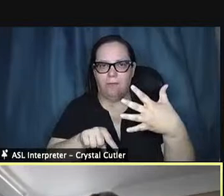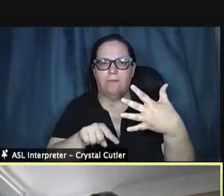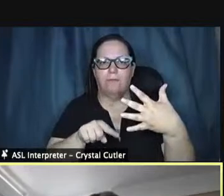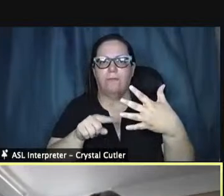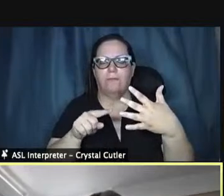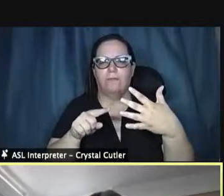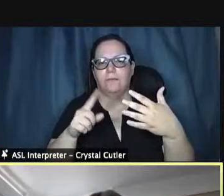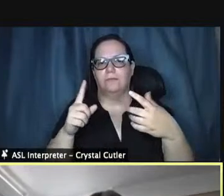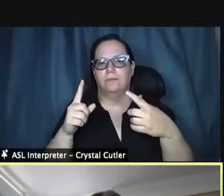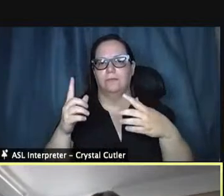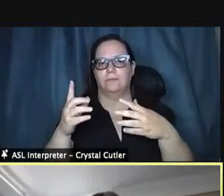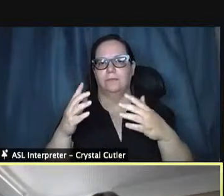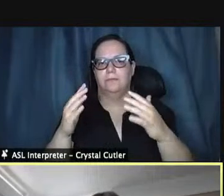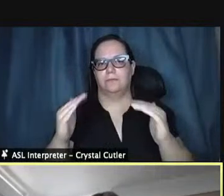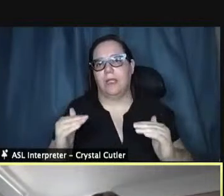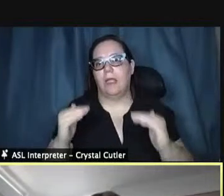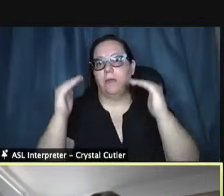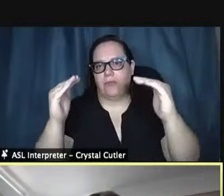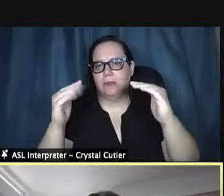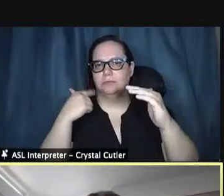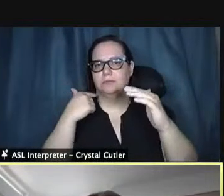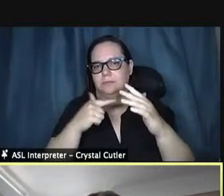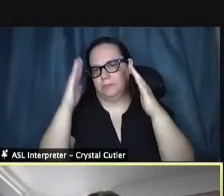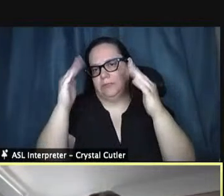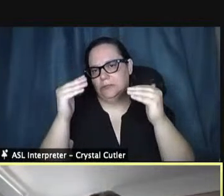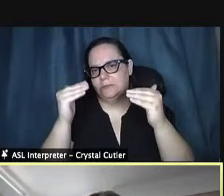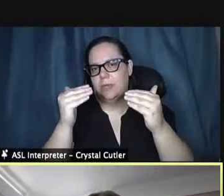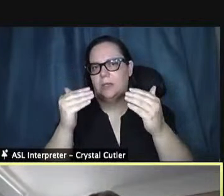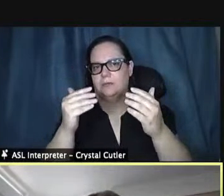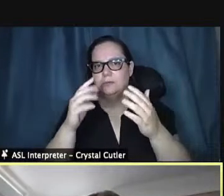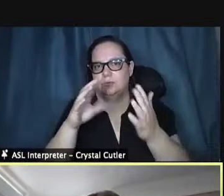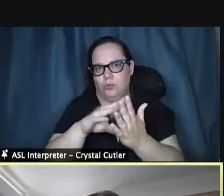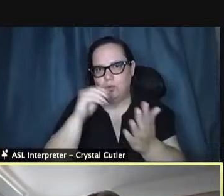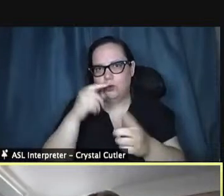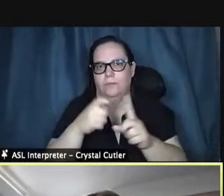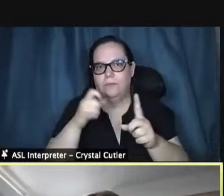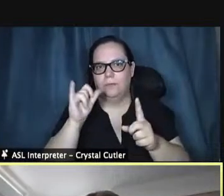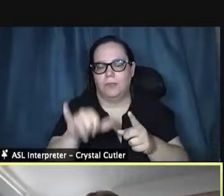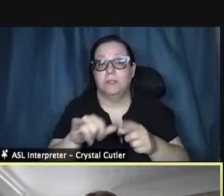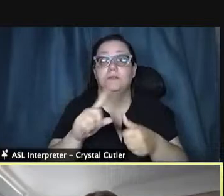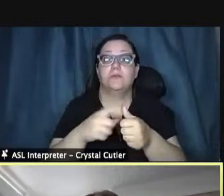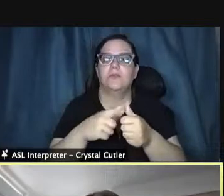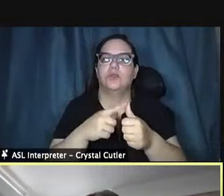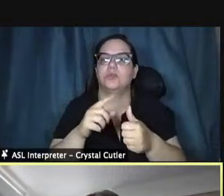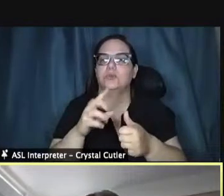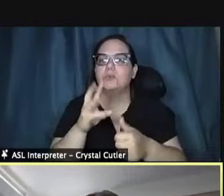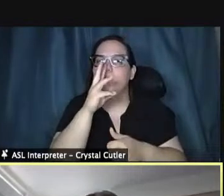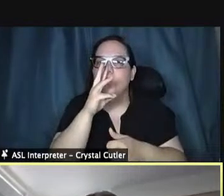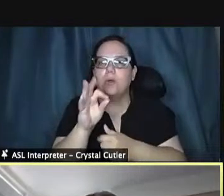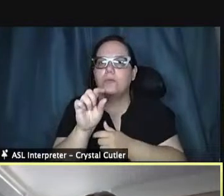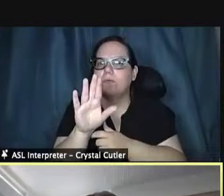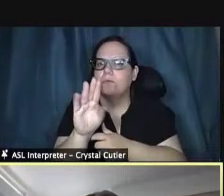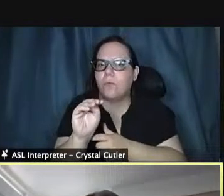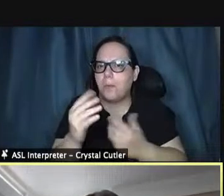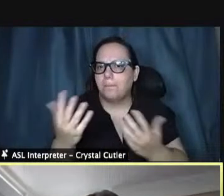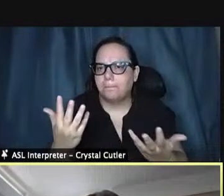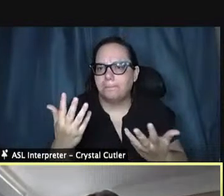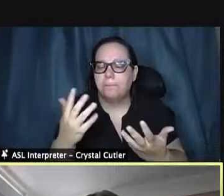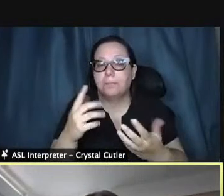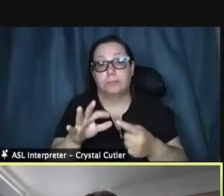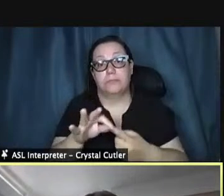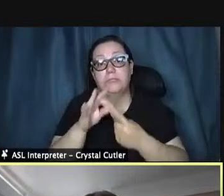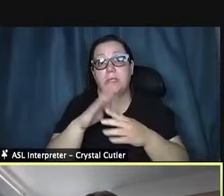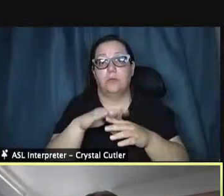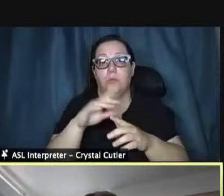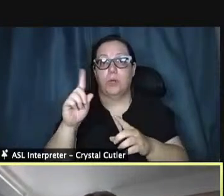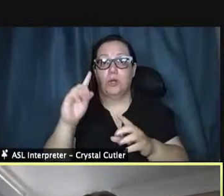advancements that we expect lunar trailblazer to provide. The first is the form of water on the moon. So especially on the sunlit side associated with these